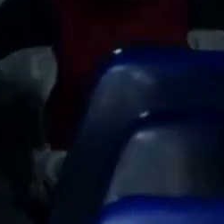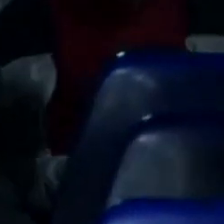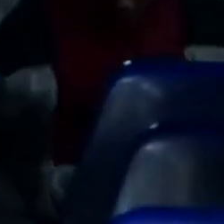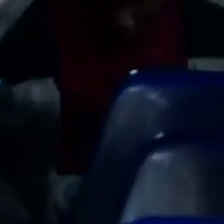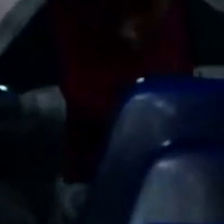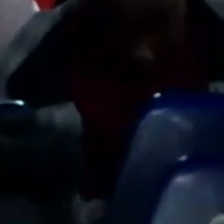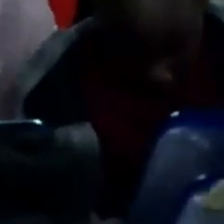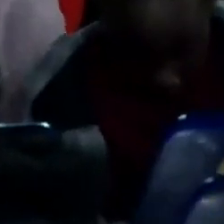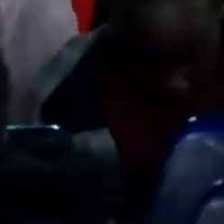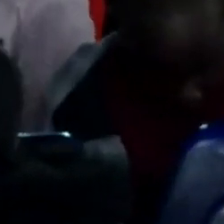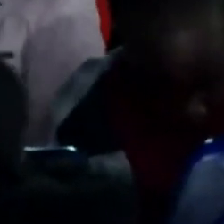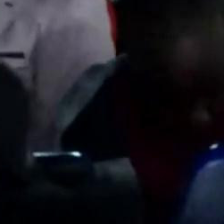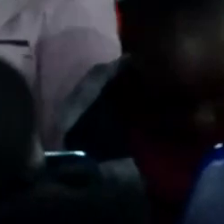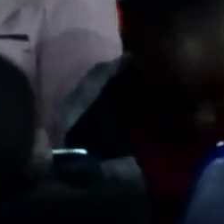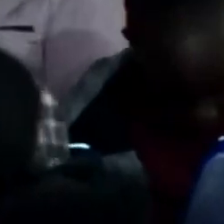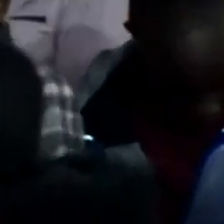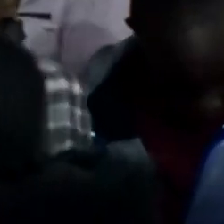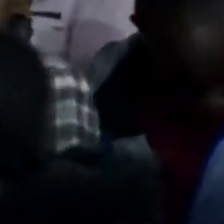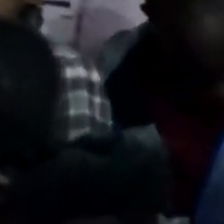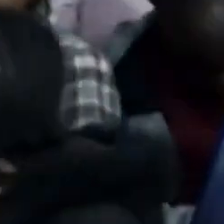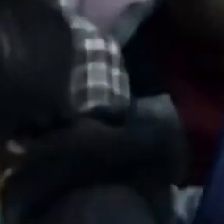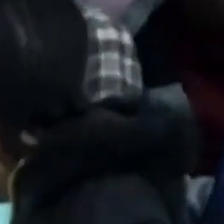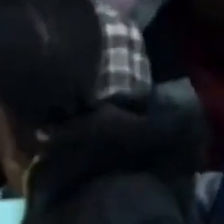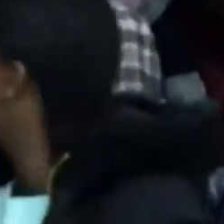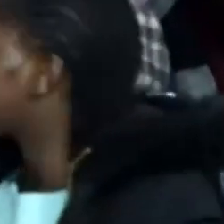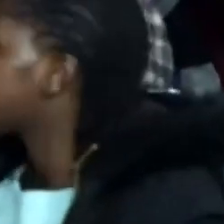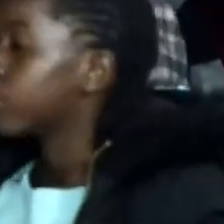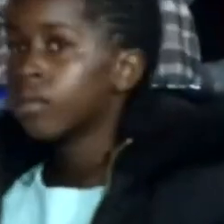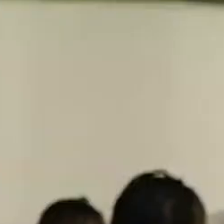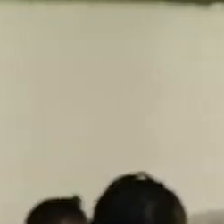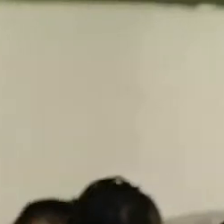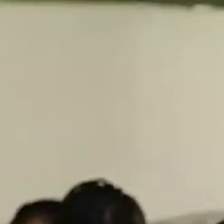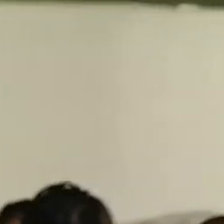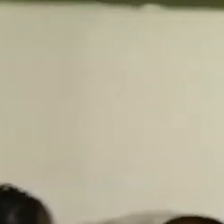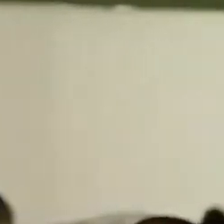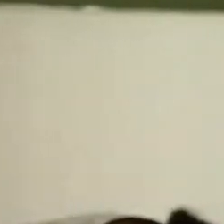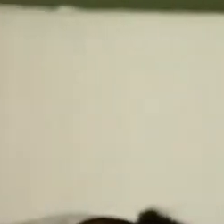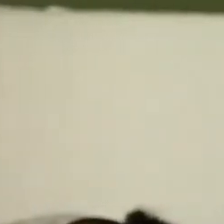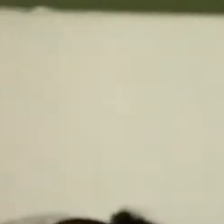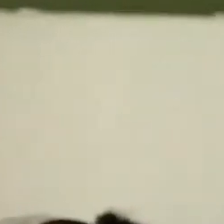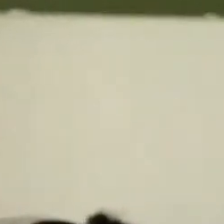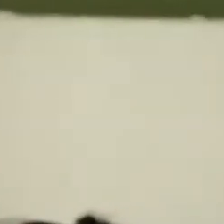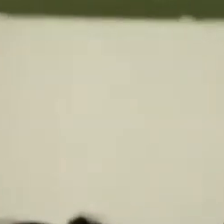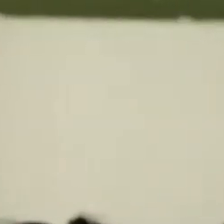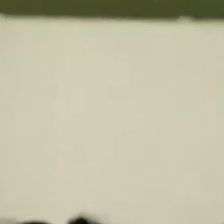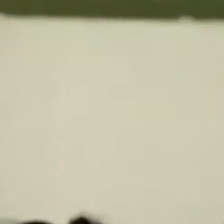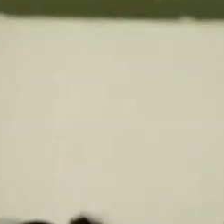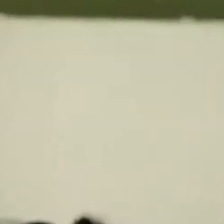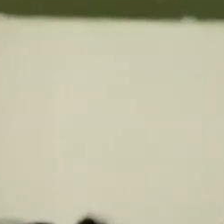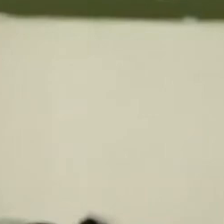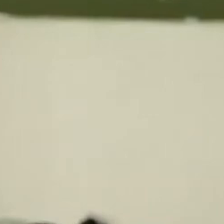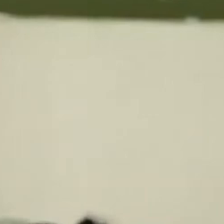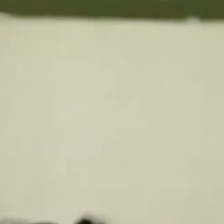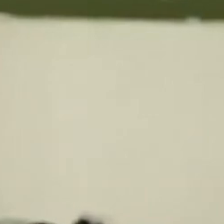Matthew 21 from verse 15 to 16. Oh, she's still getting out her Bible.